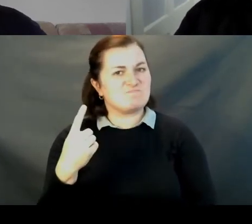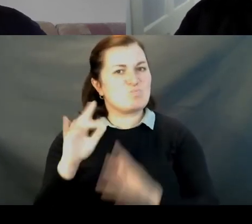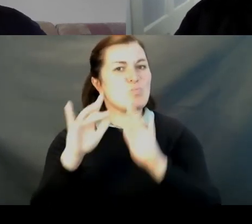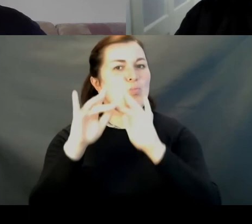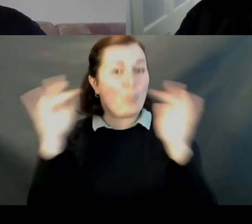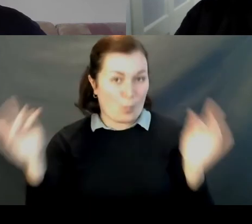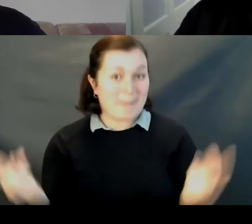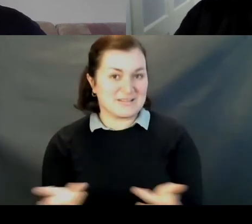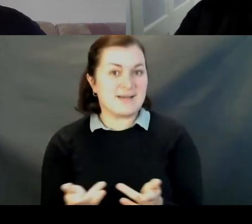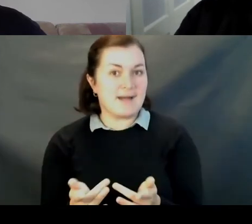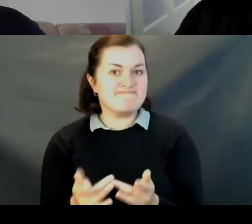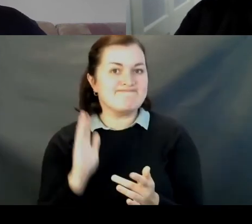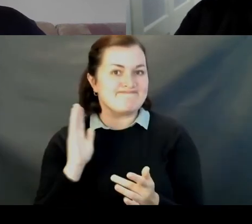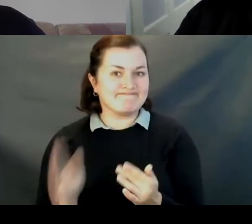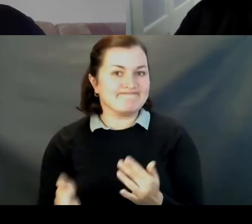is accessible,